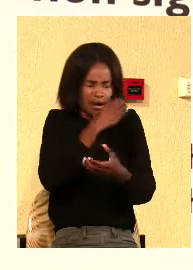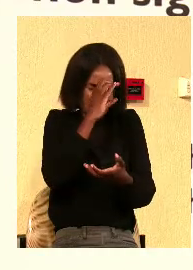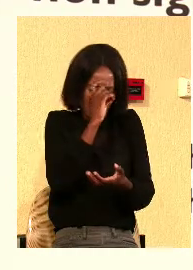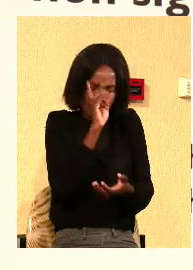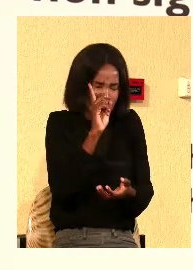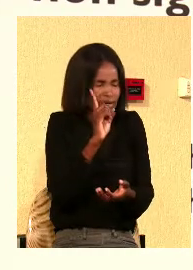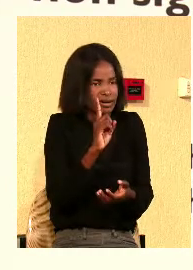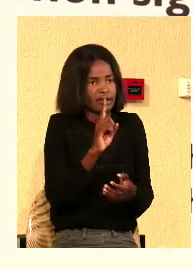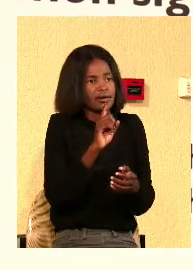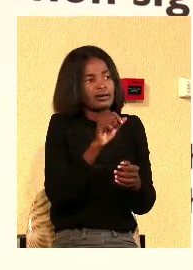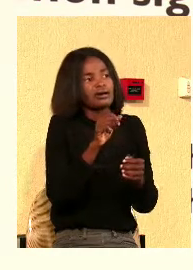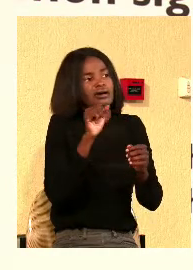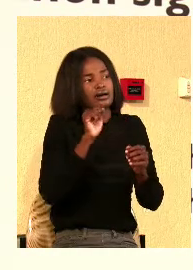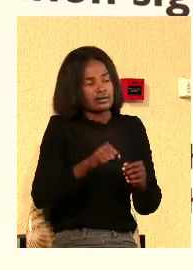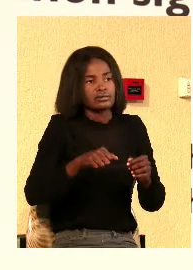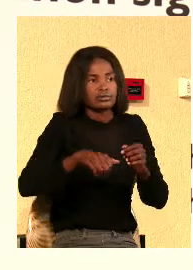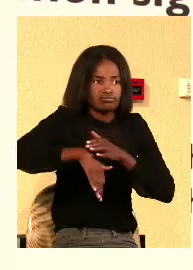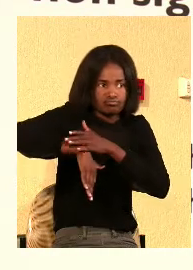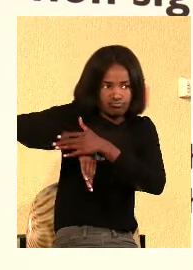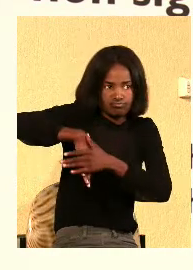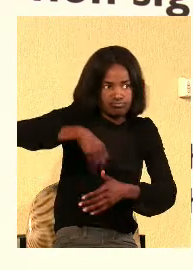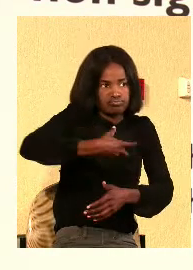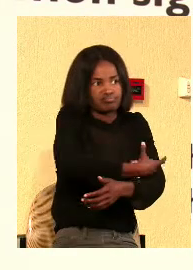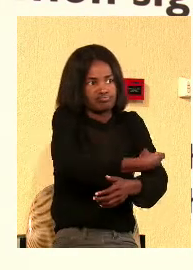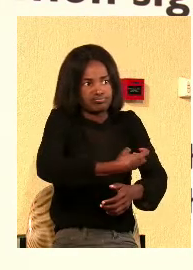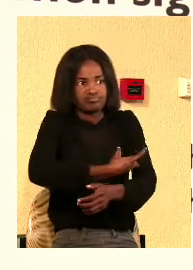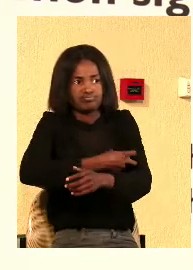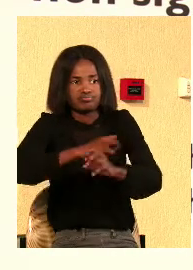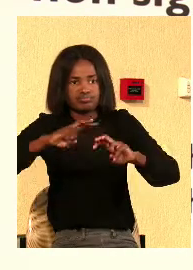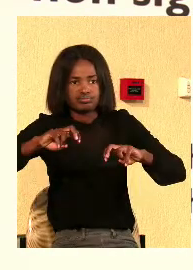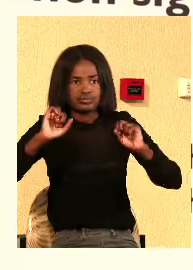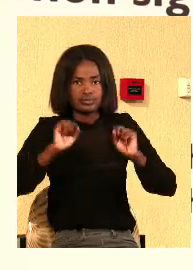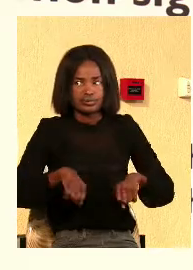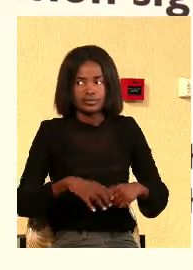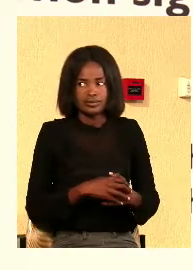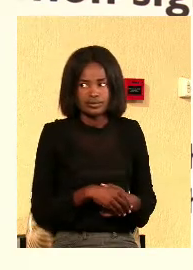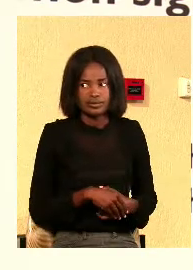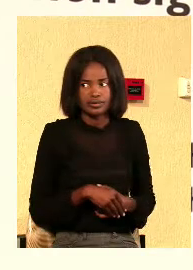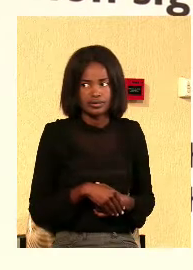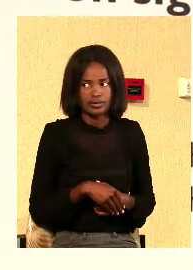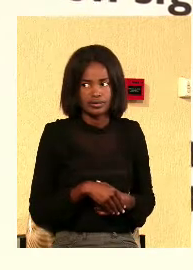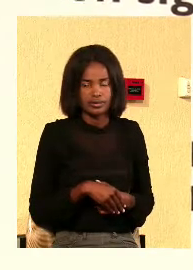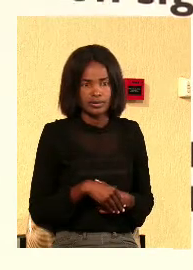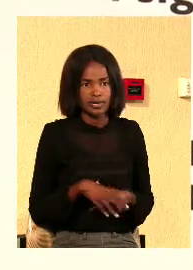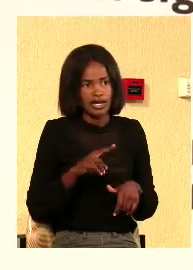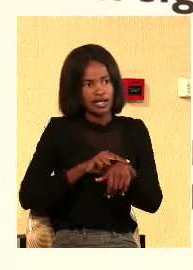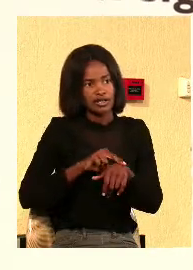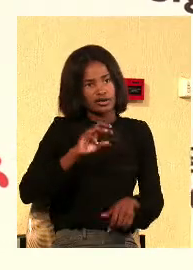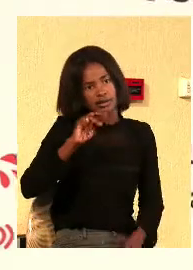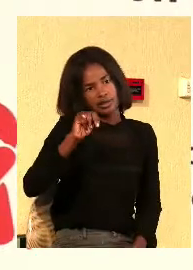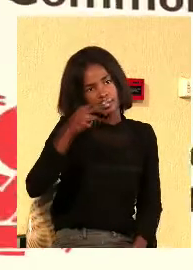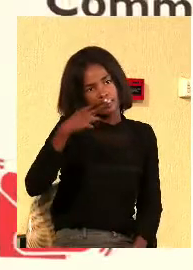we should be able to test on site as well. Dr. Bernard and perhaps Dr. Mata as